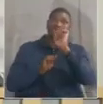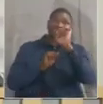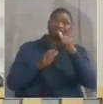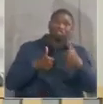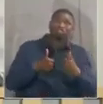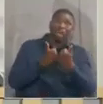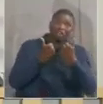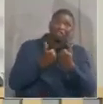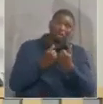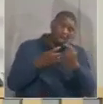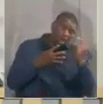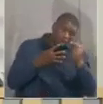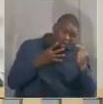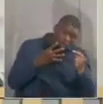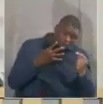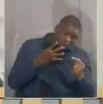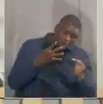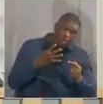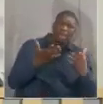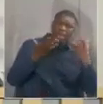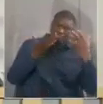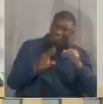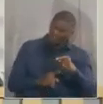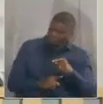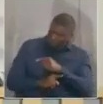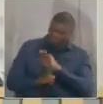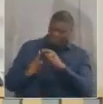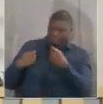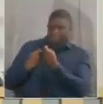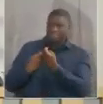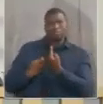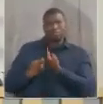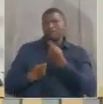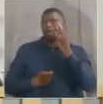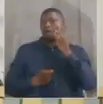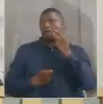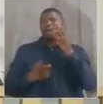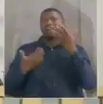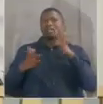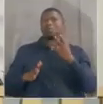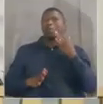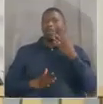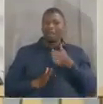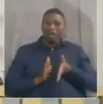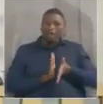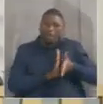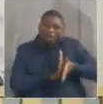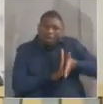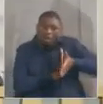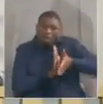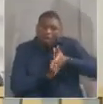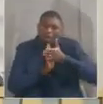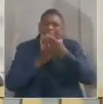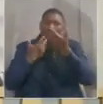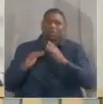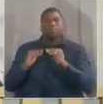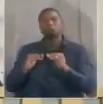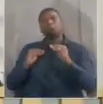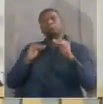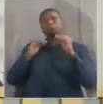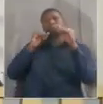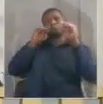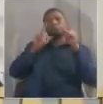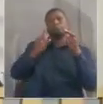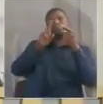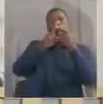were experienced by the task team at operational level that were escalated throughout